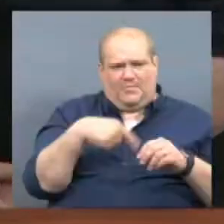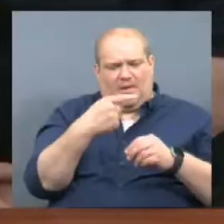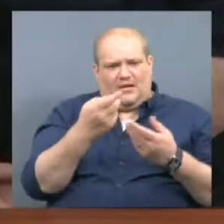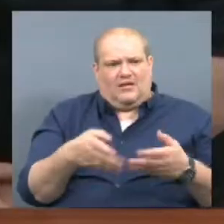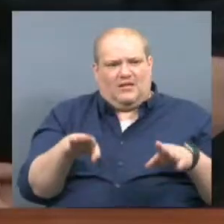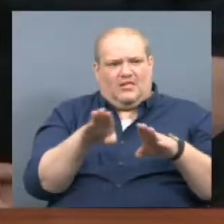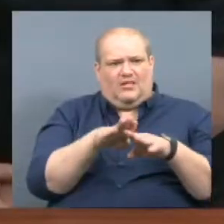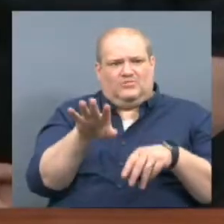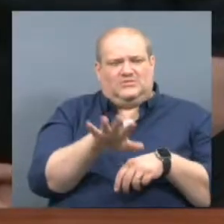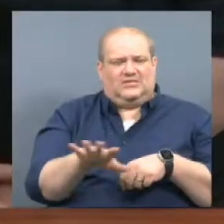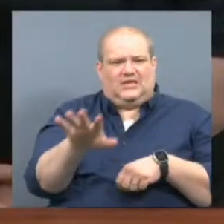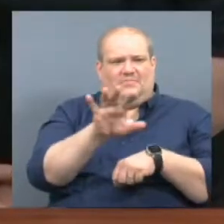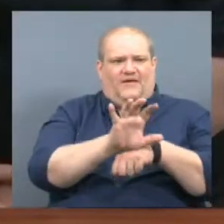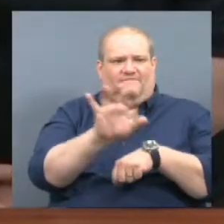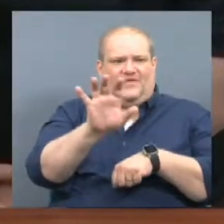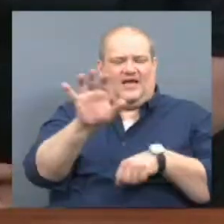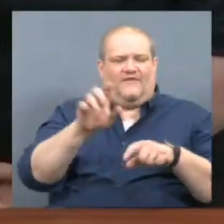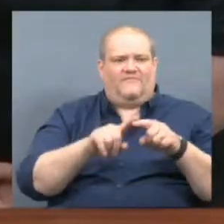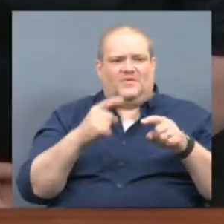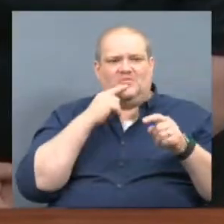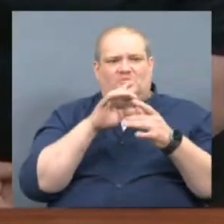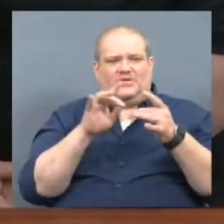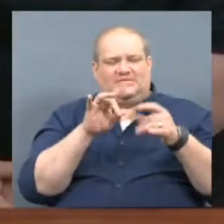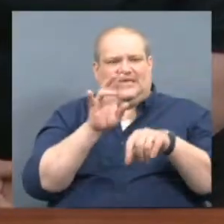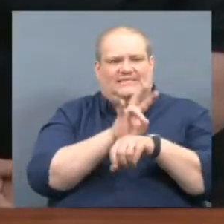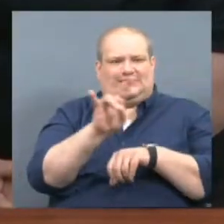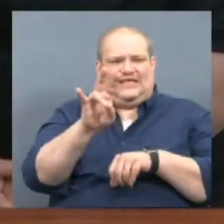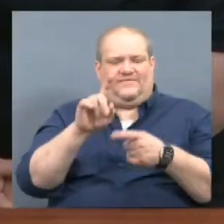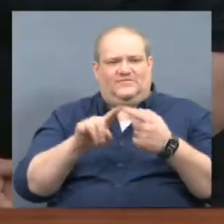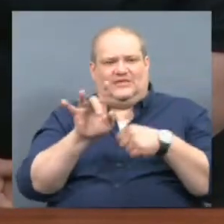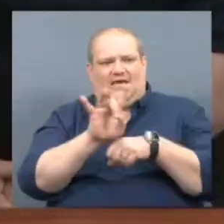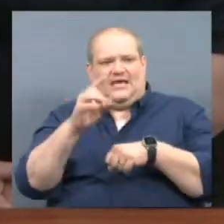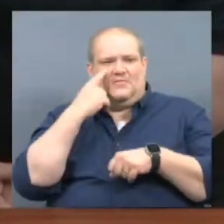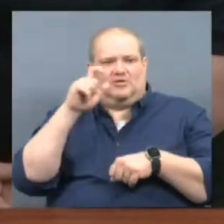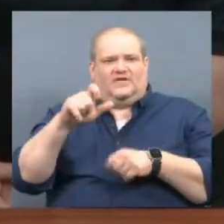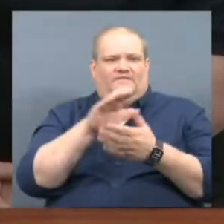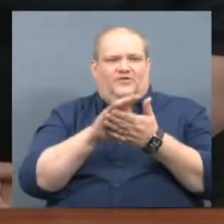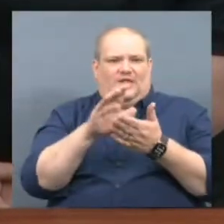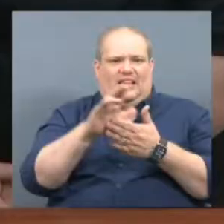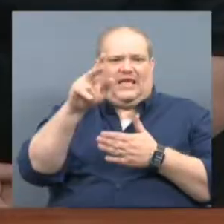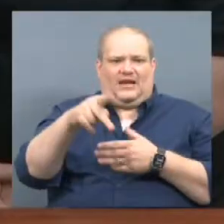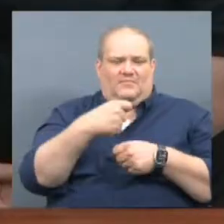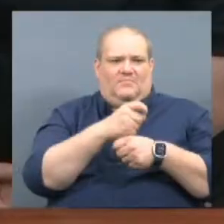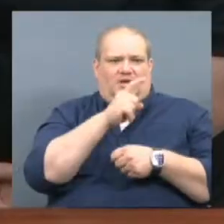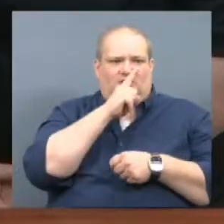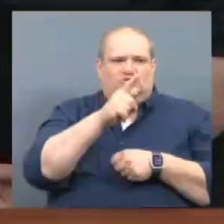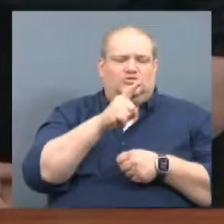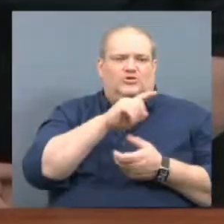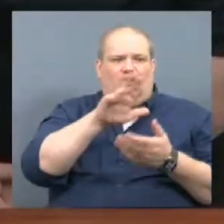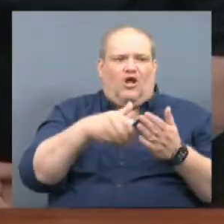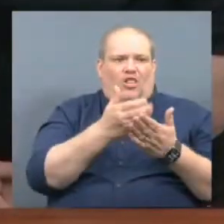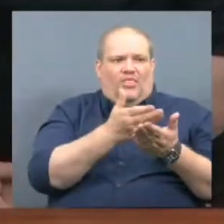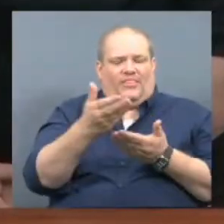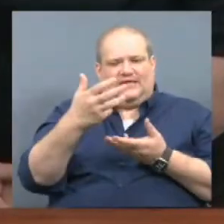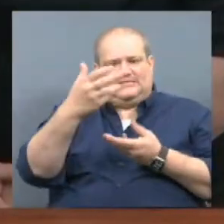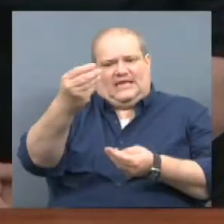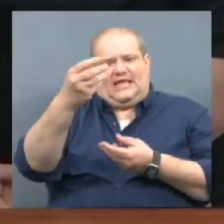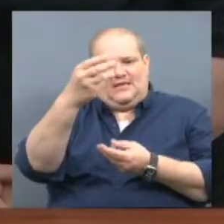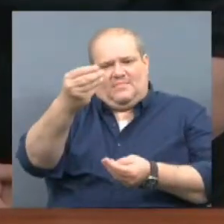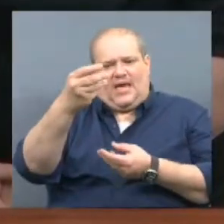closing around 5, but we say 7 or 8 because they gotta clean up, they gotta make sure that they take all the things